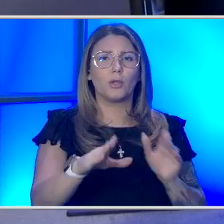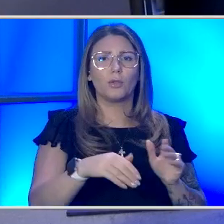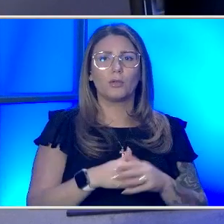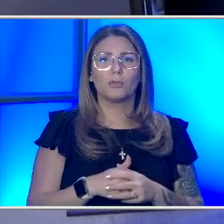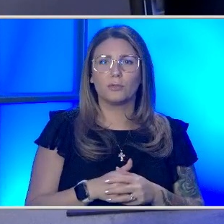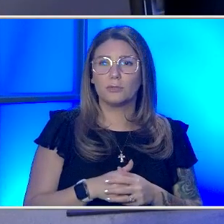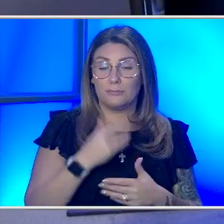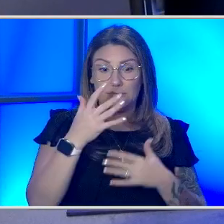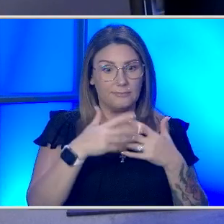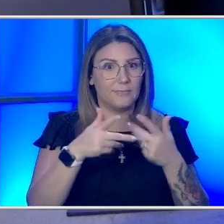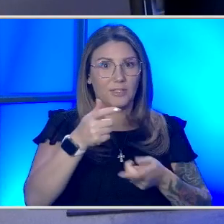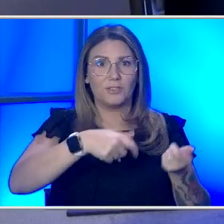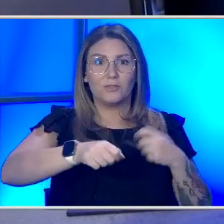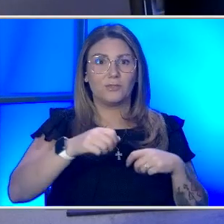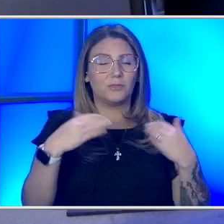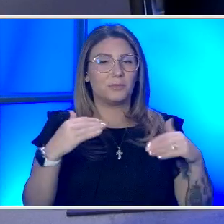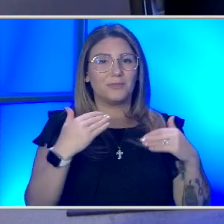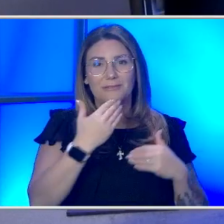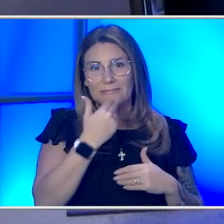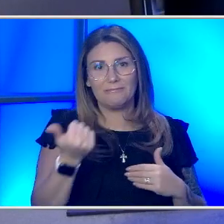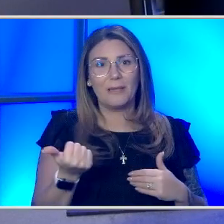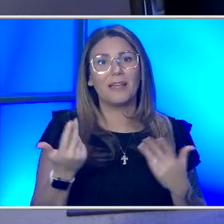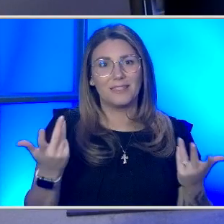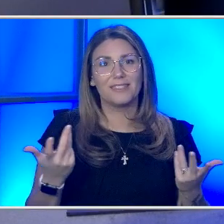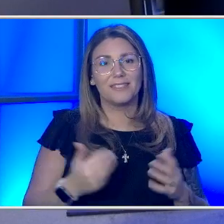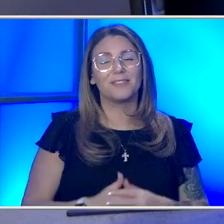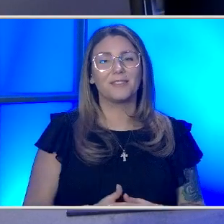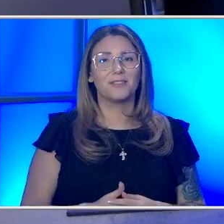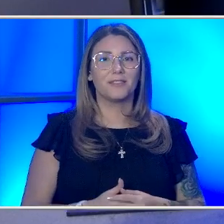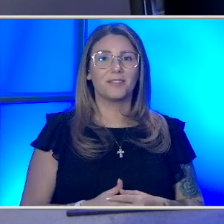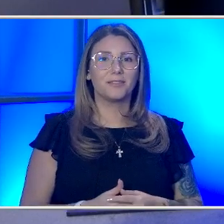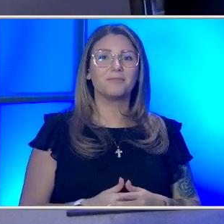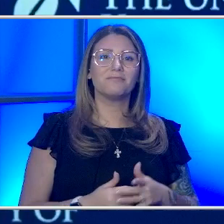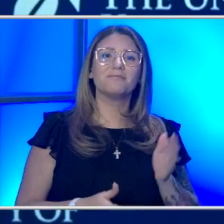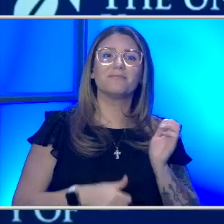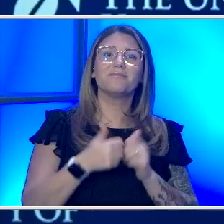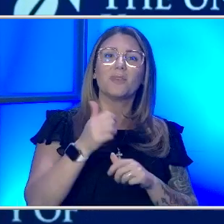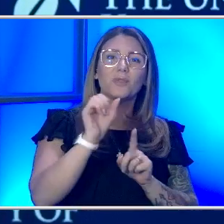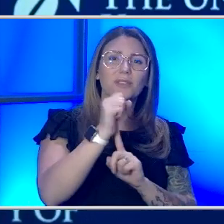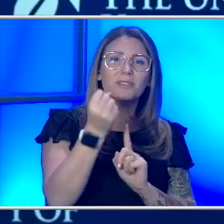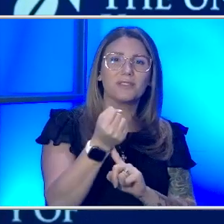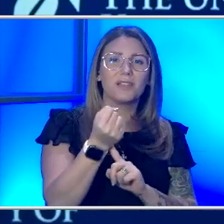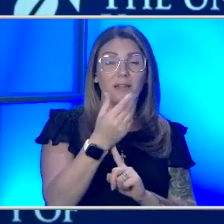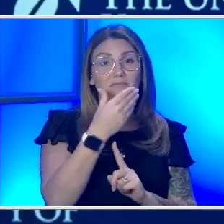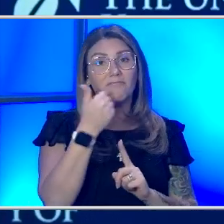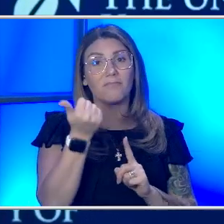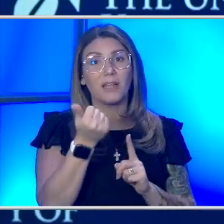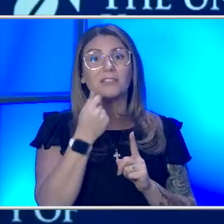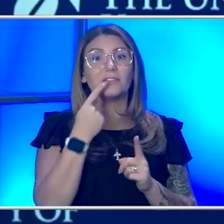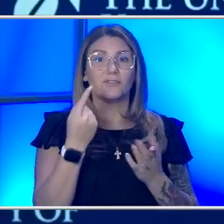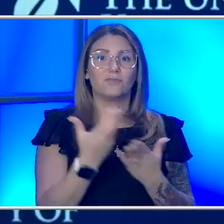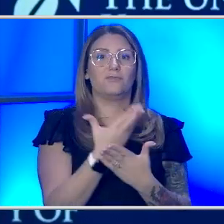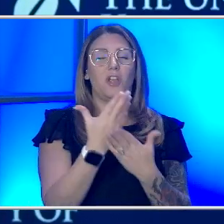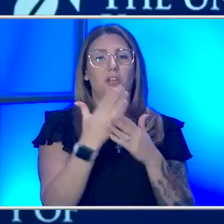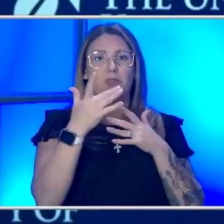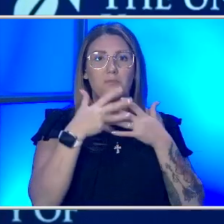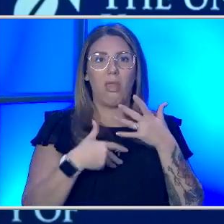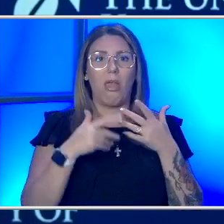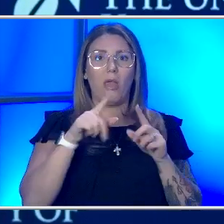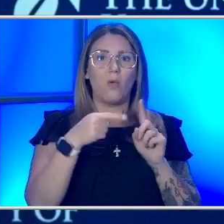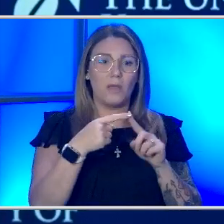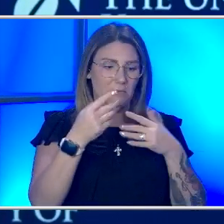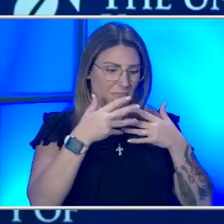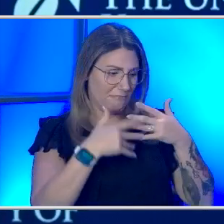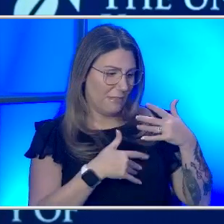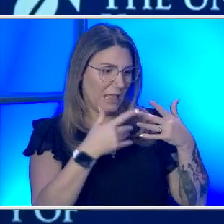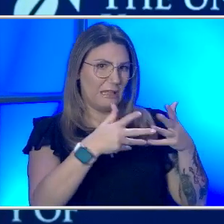works best in most cases where... Yeah, the best honestly is fresh blood, because when you have blood that's been sitting on a